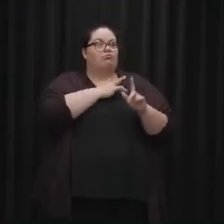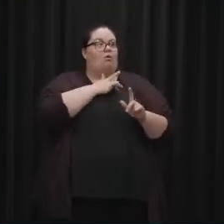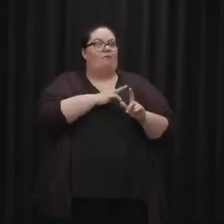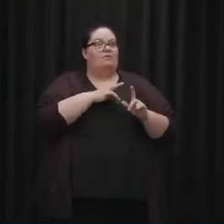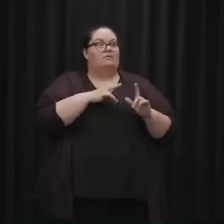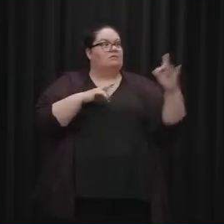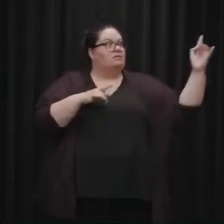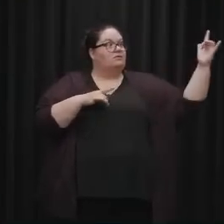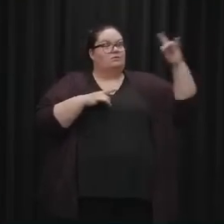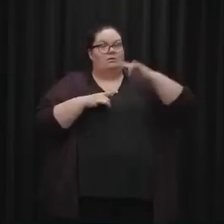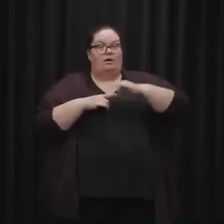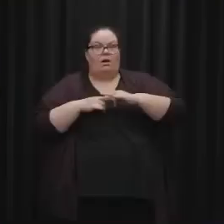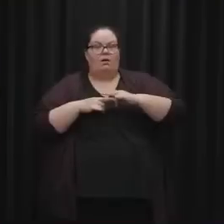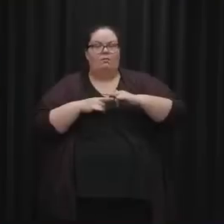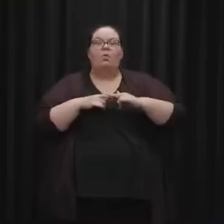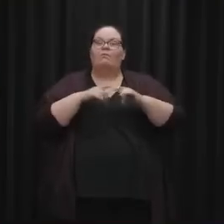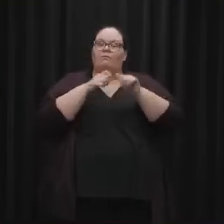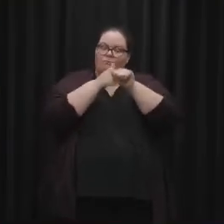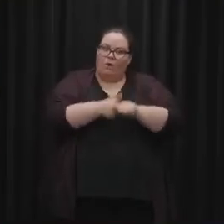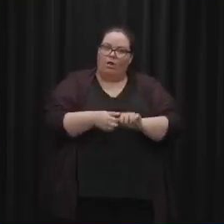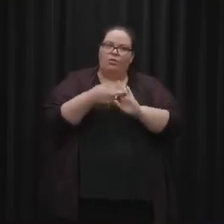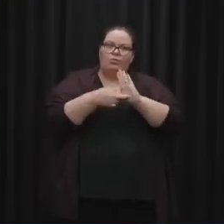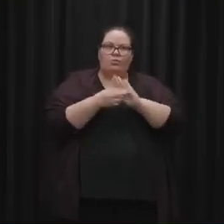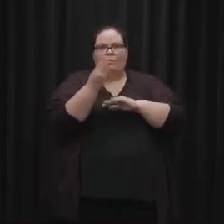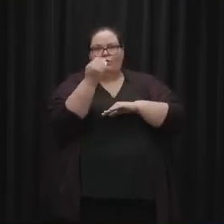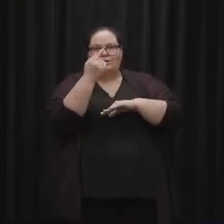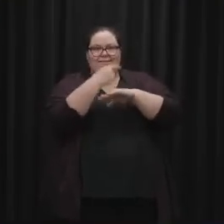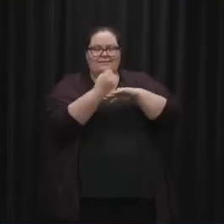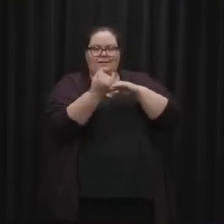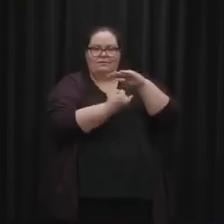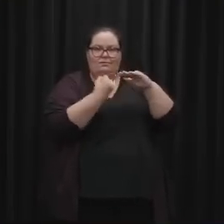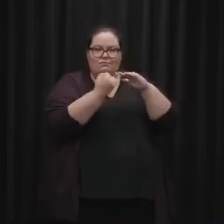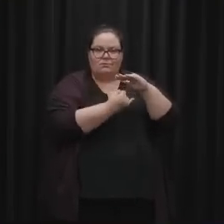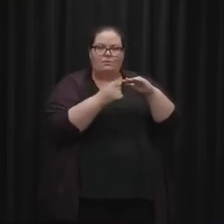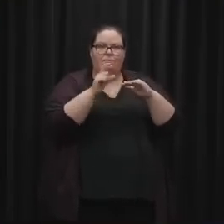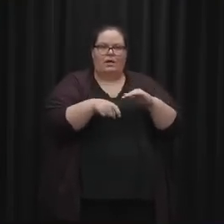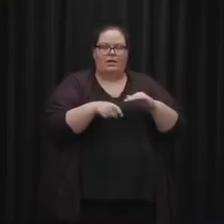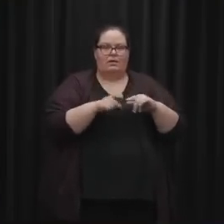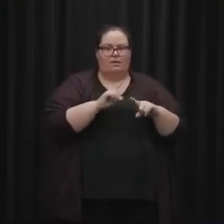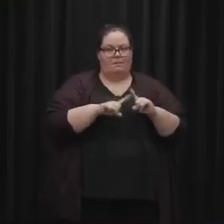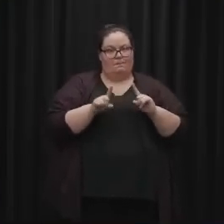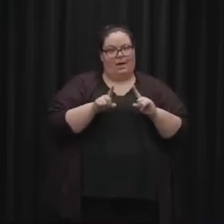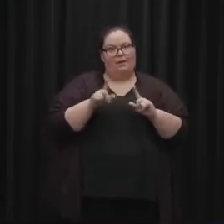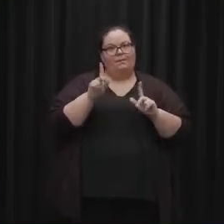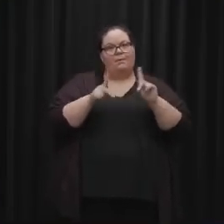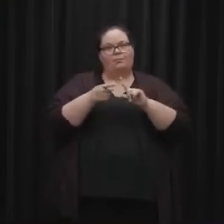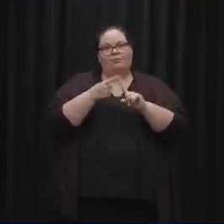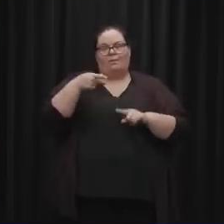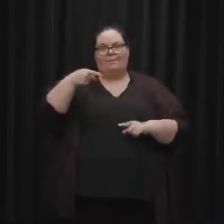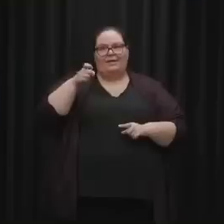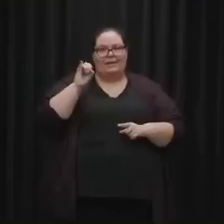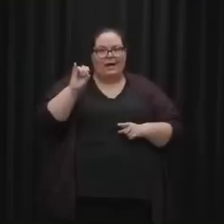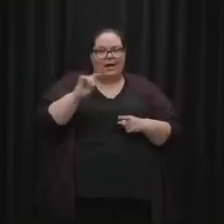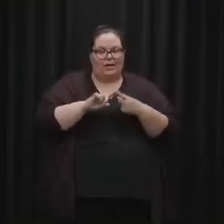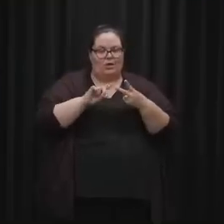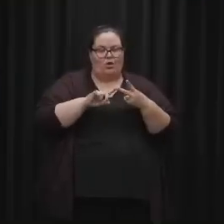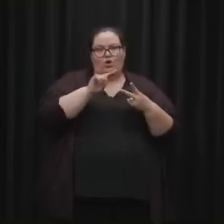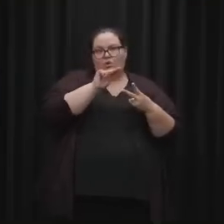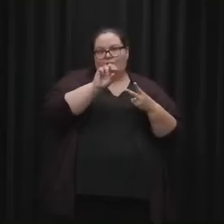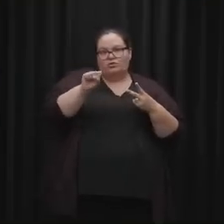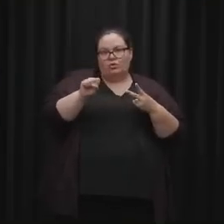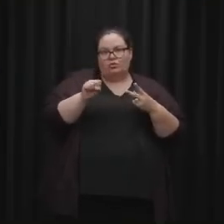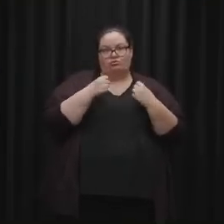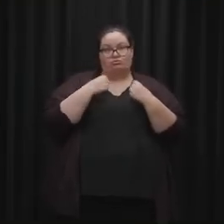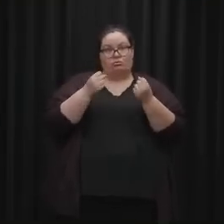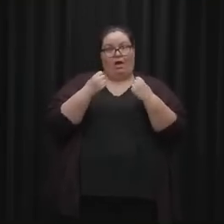Atlantic provinces, we are planning to suspend the screening of travelers entering New Brunswick from Prince Edward Island or Nova Scotia by